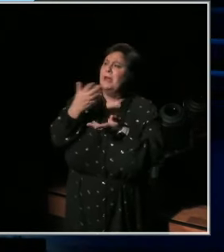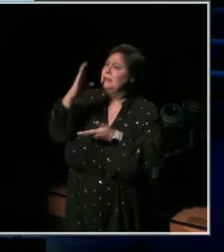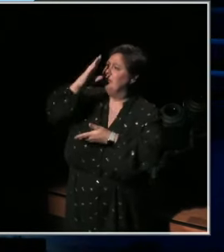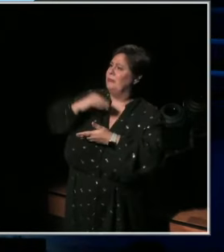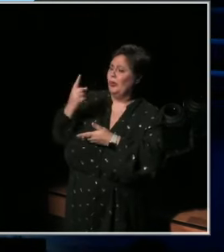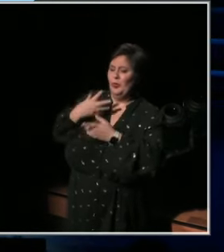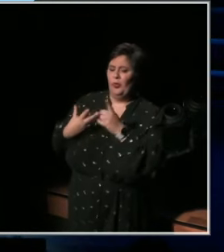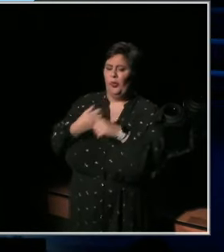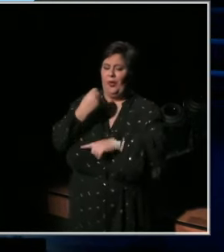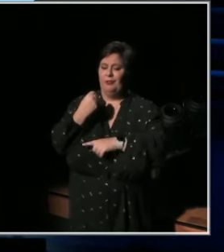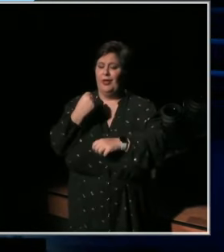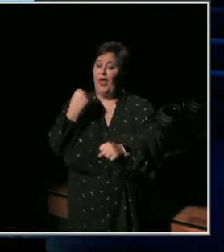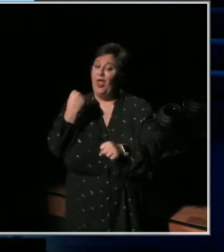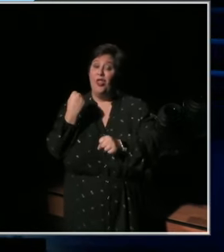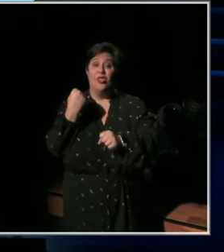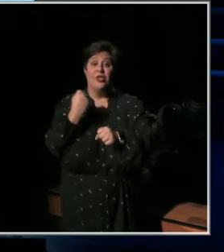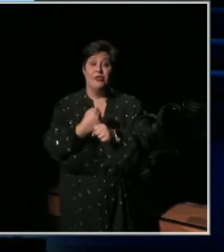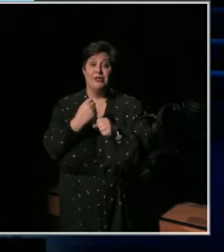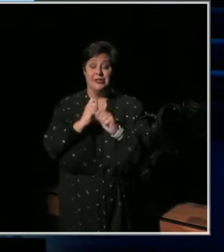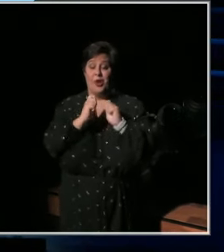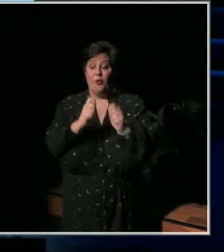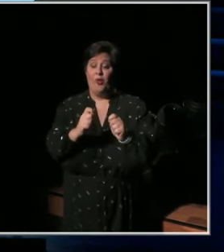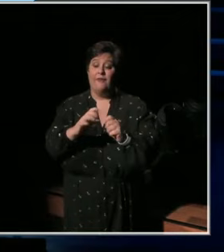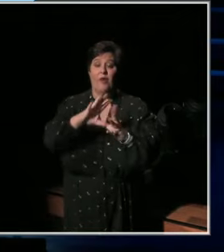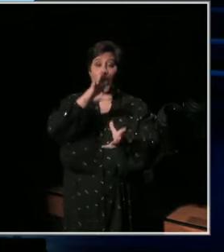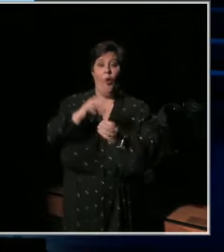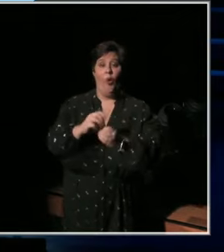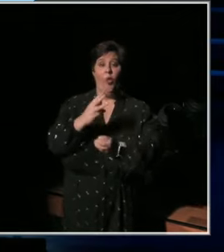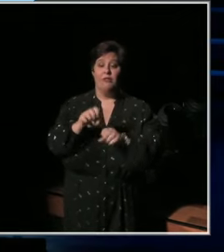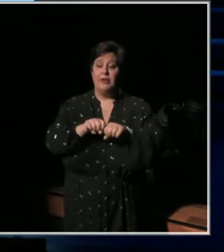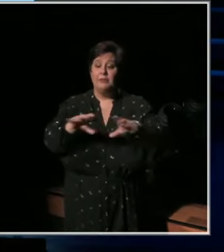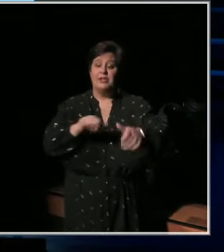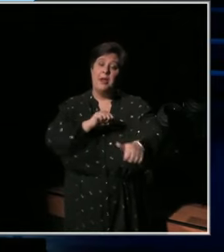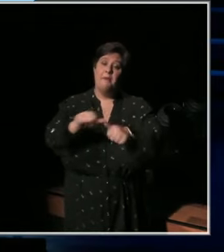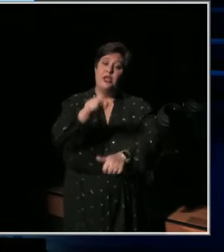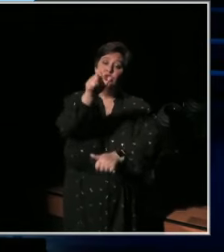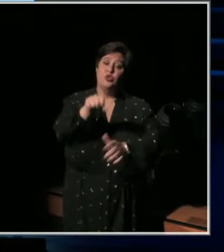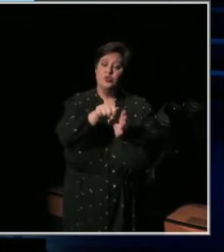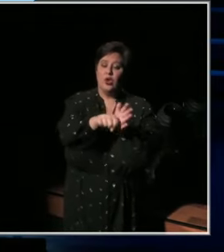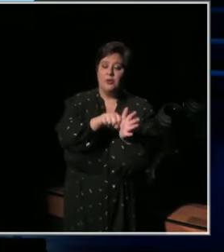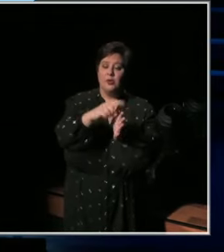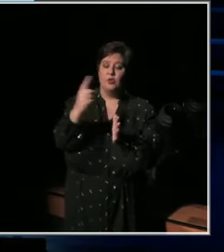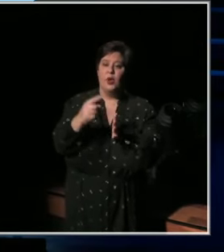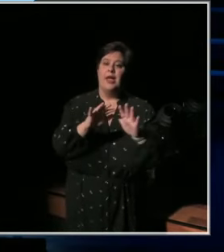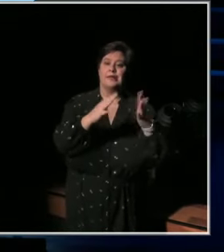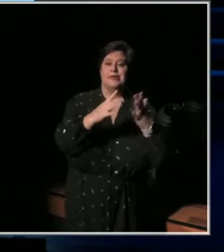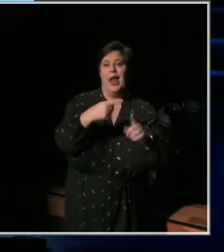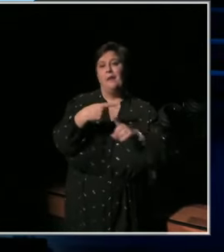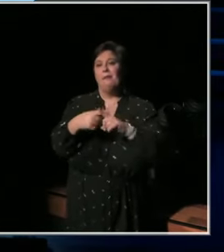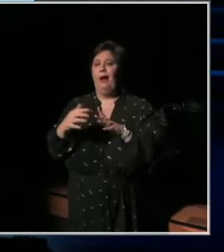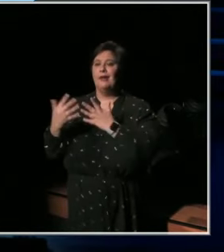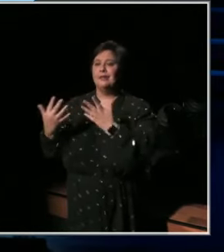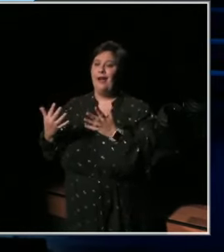award. The Grierson Award for the All3 Media Best Student Documentary goes to 10 by 10.